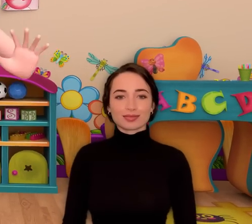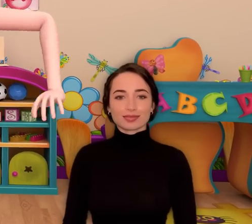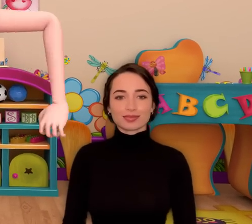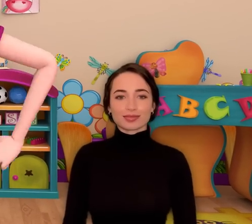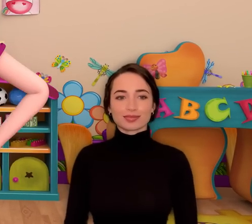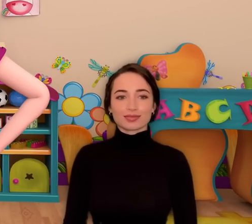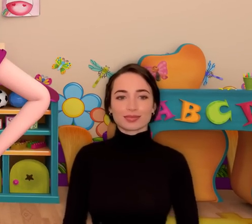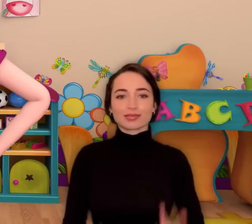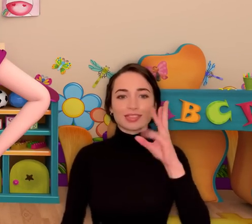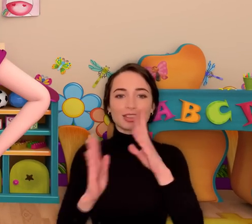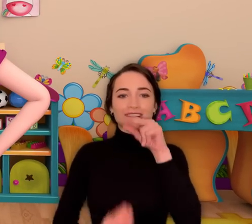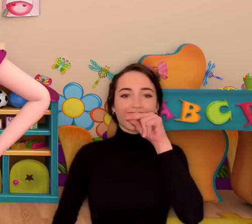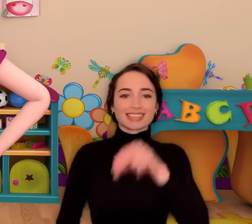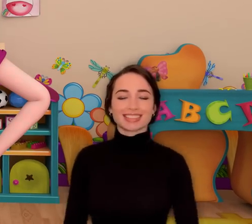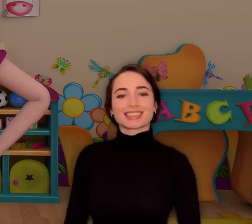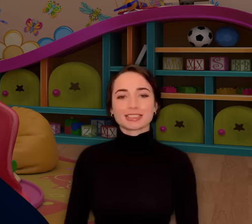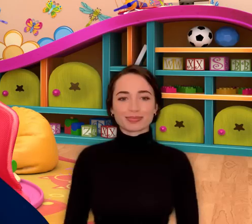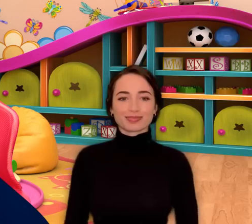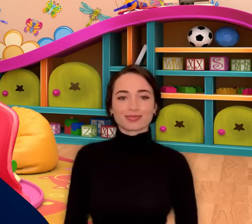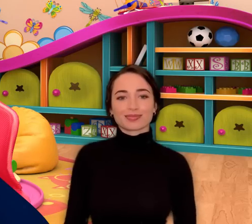six little ducks